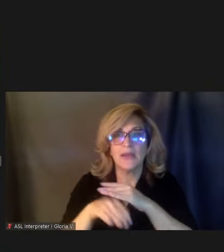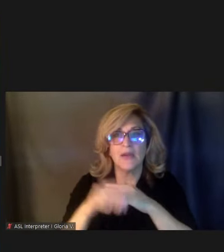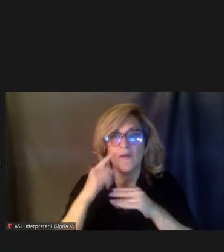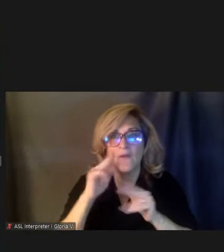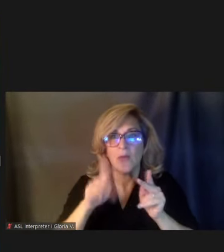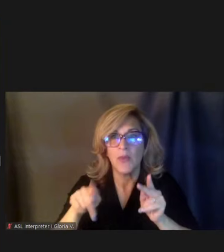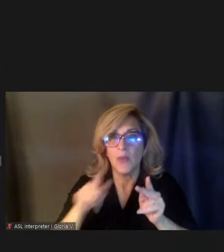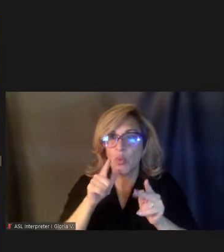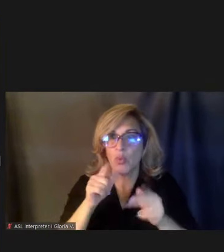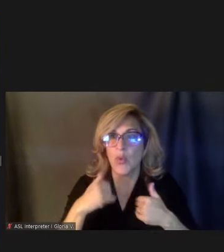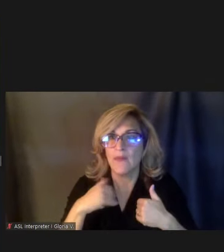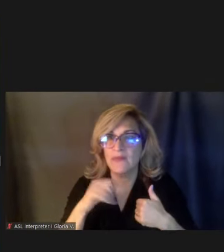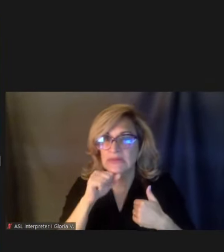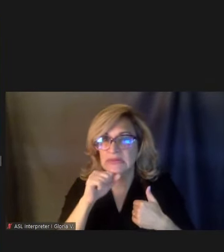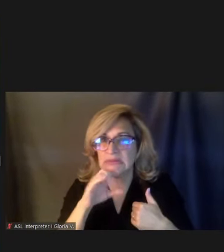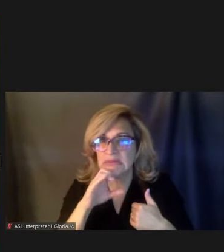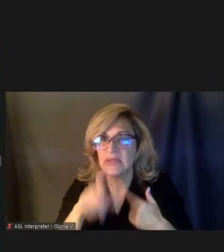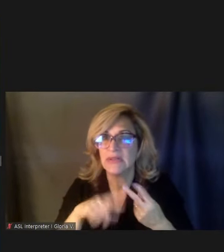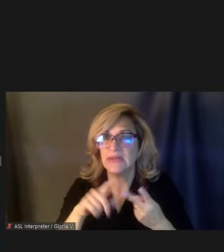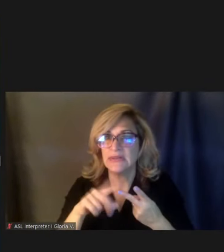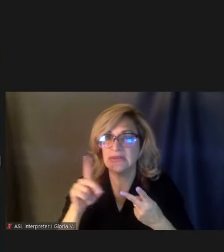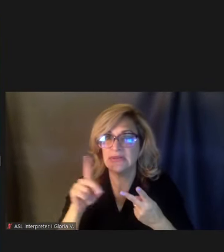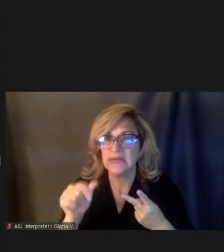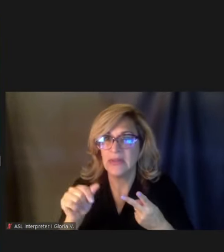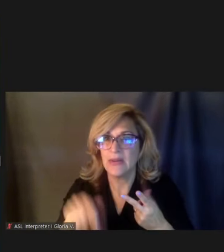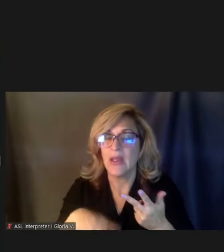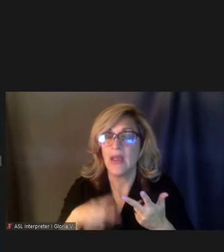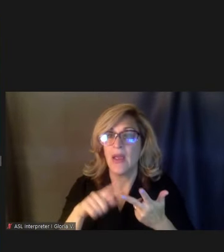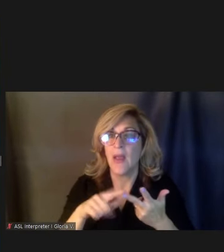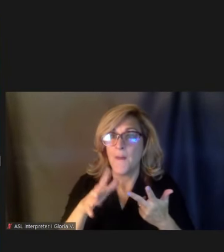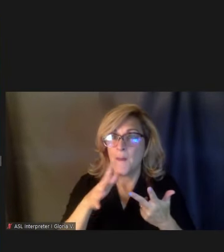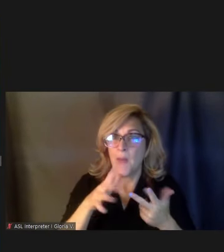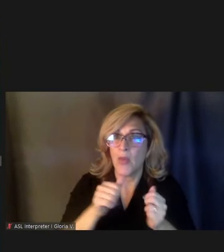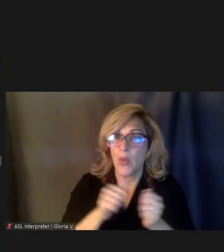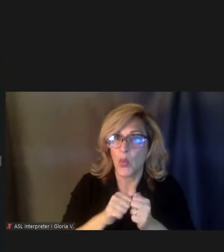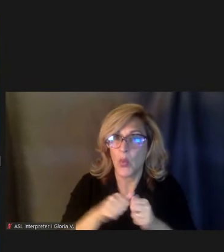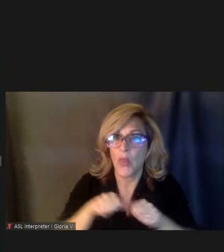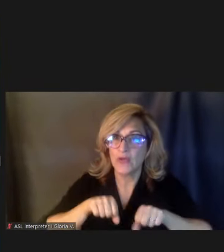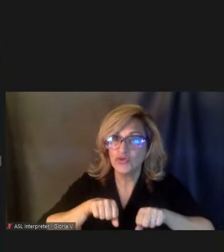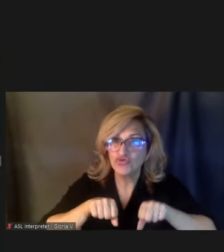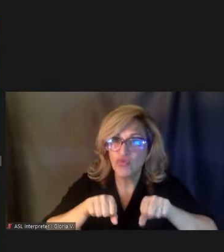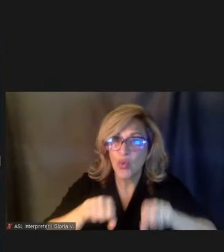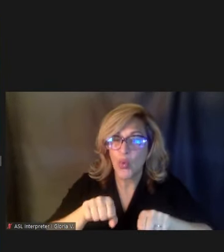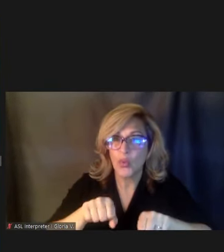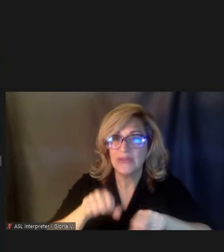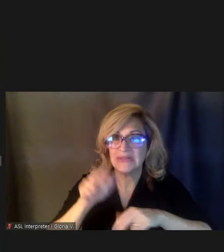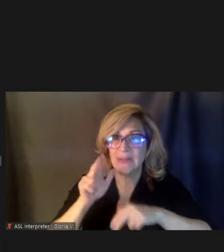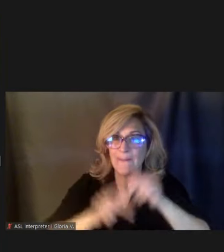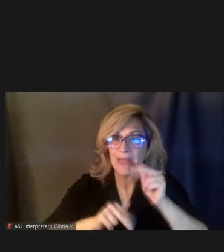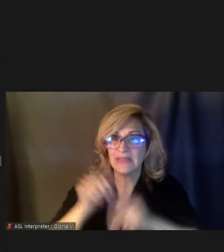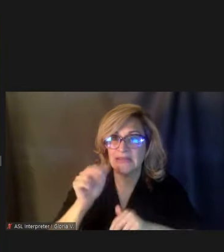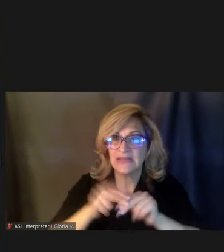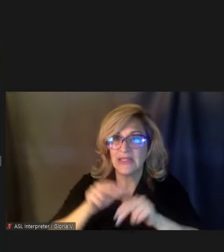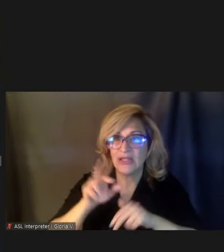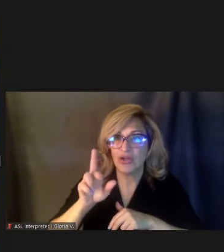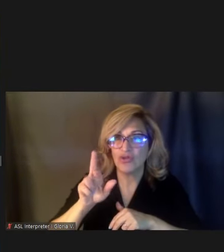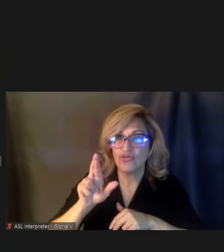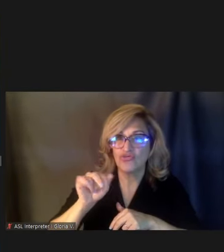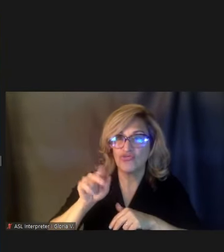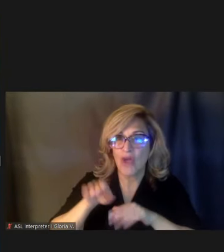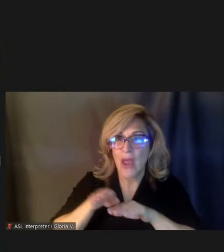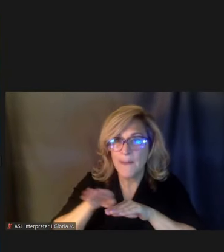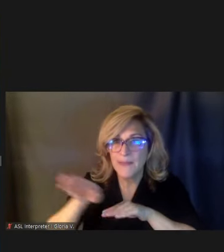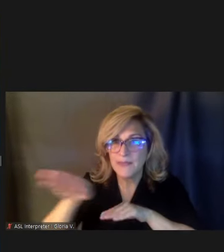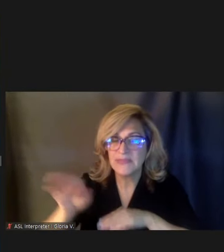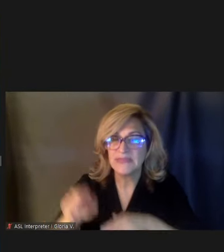the seniors, the disabled, and mothers with strollers by building ramps, escalators, and elevators in